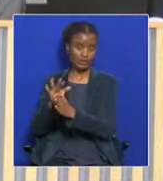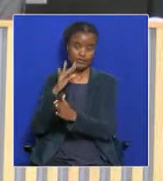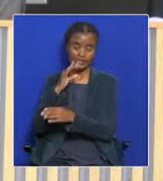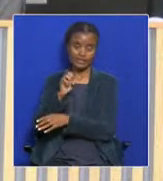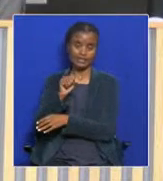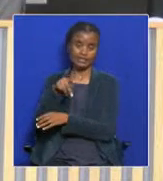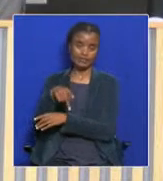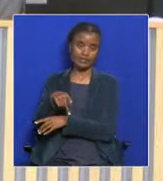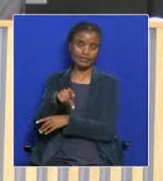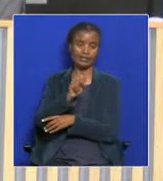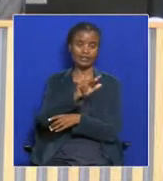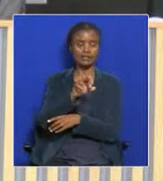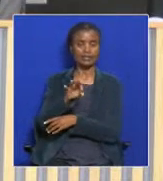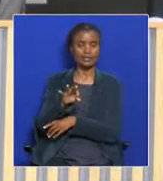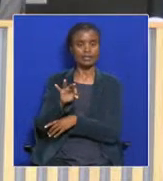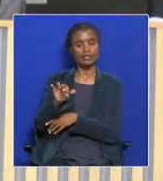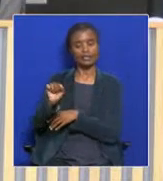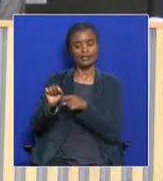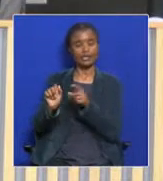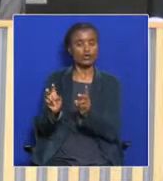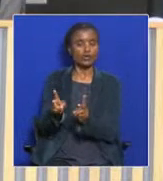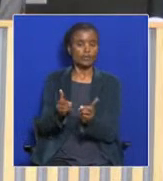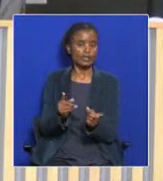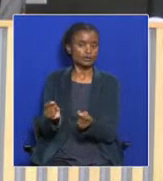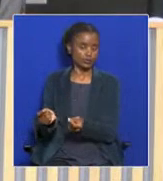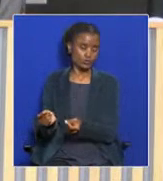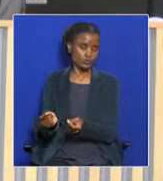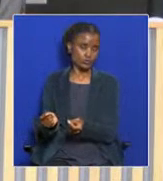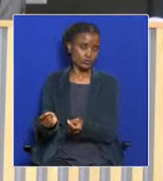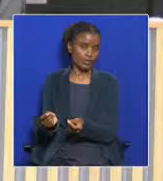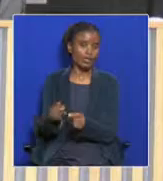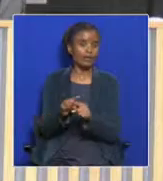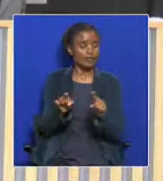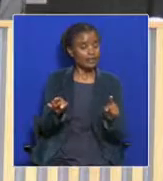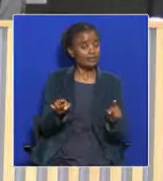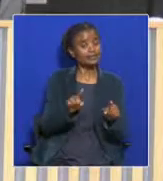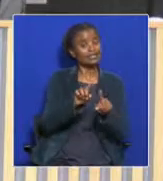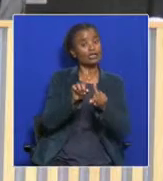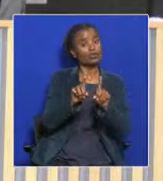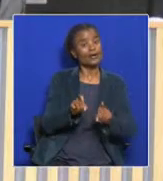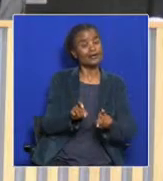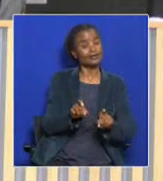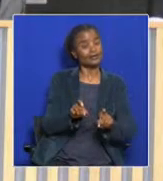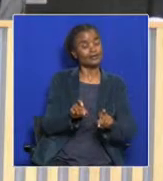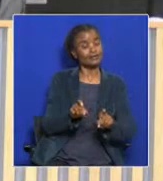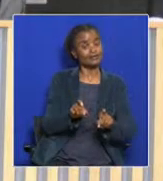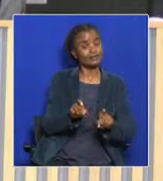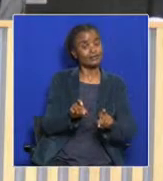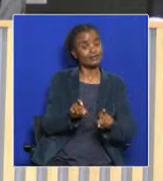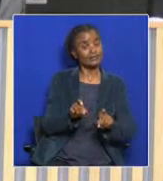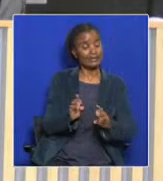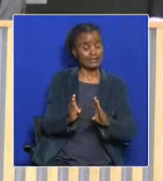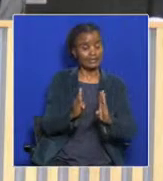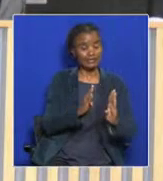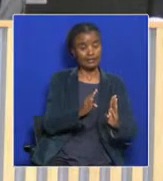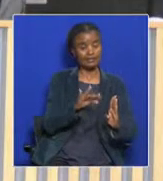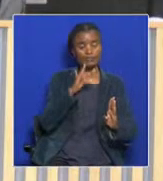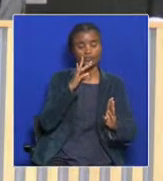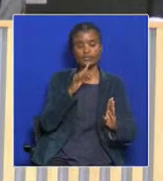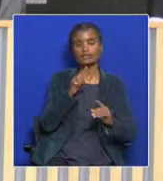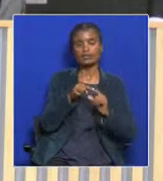course of things. But in inquiries, when there's an inquiry, more especially of this rip-off